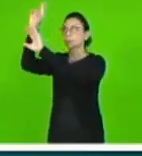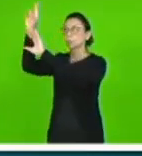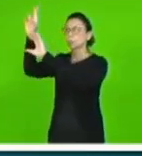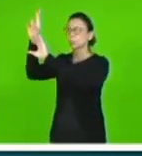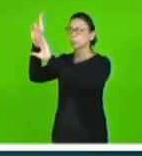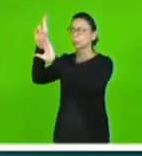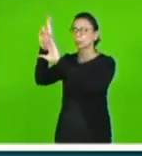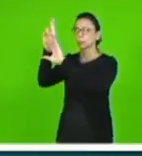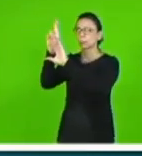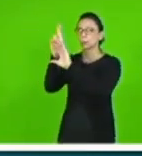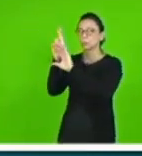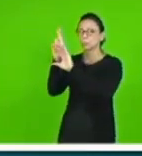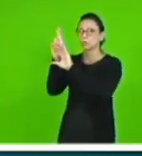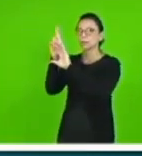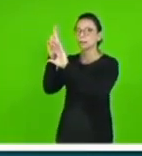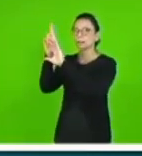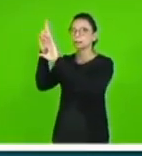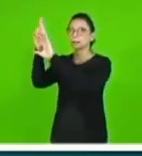4:16,